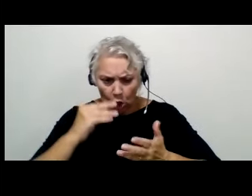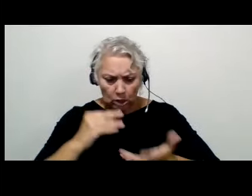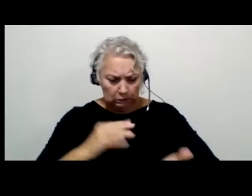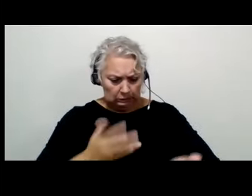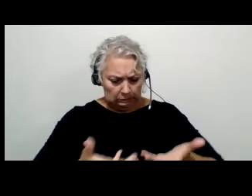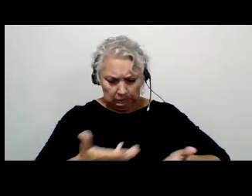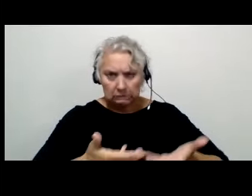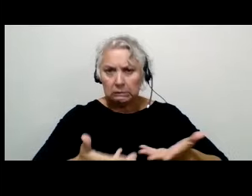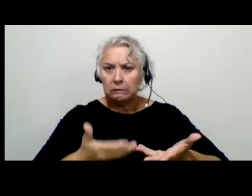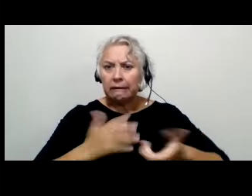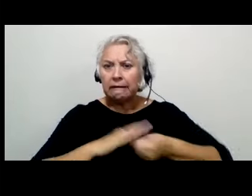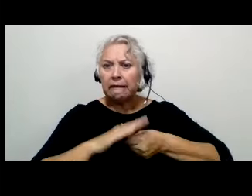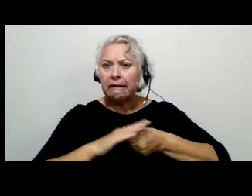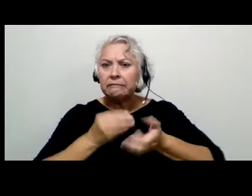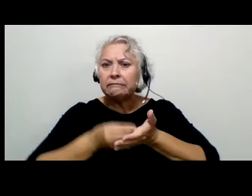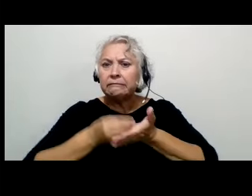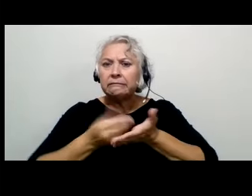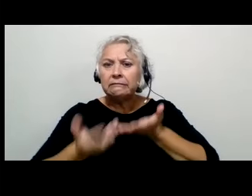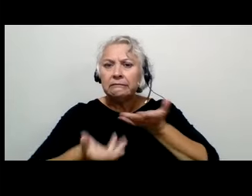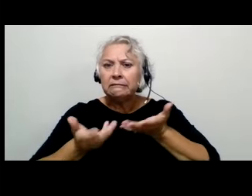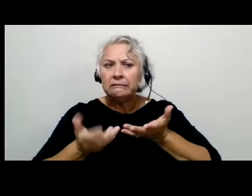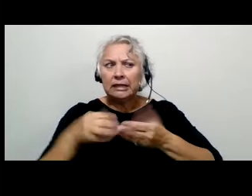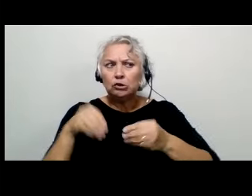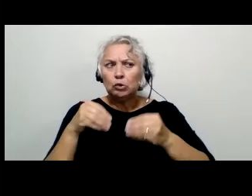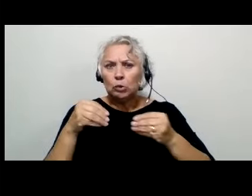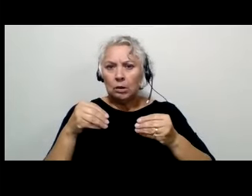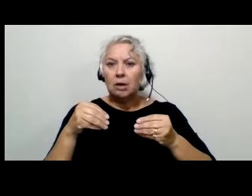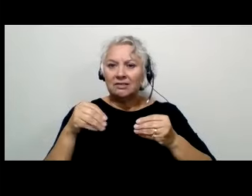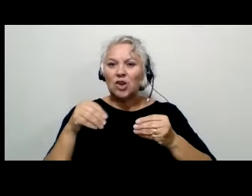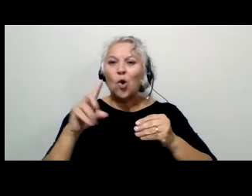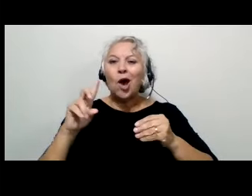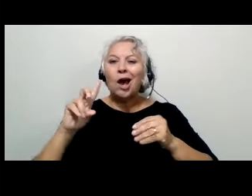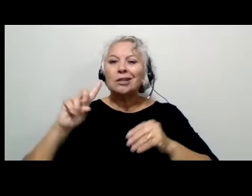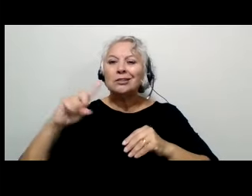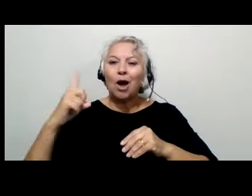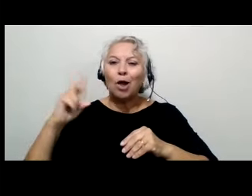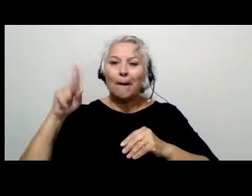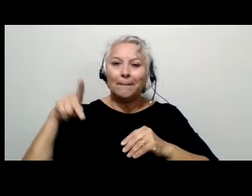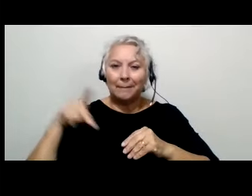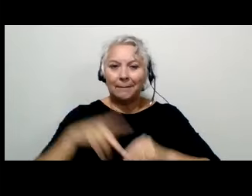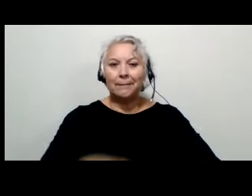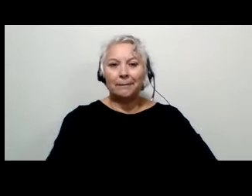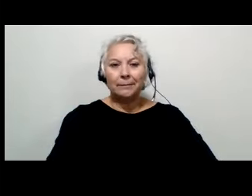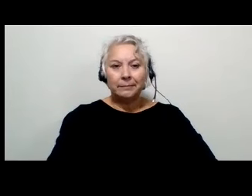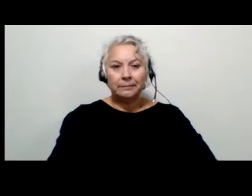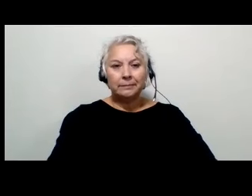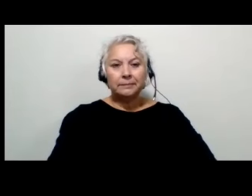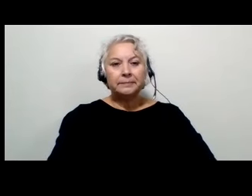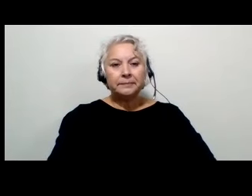how to use money at a grocery store. I'm